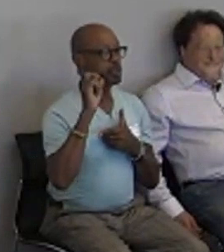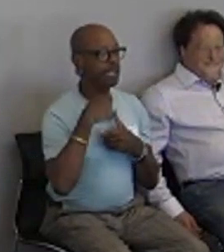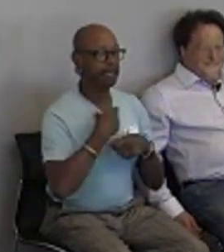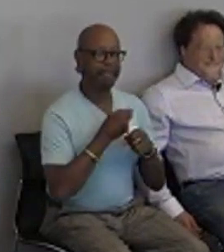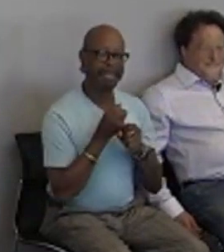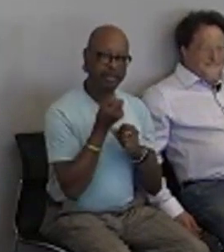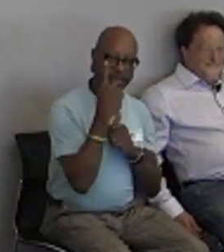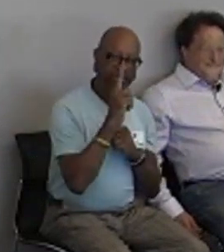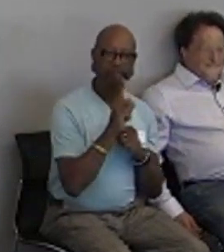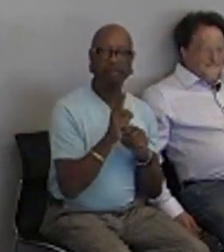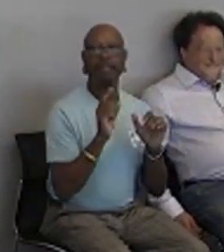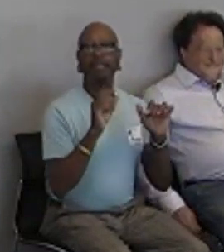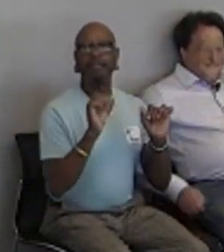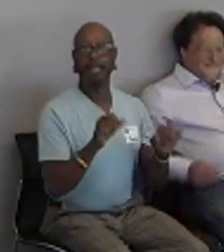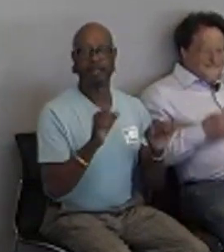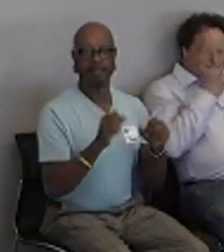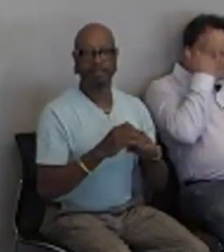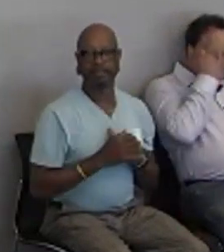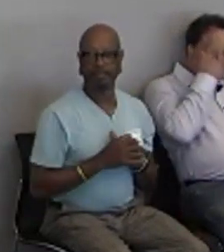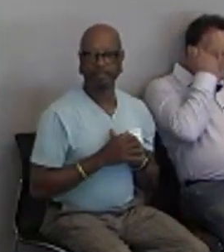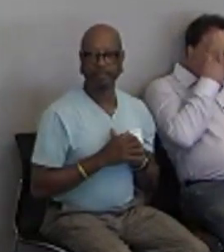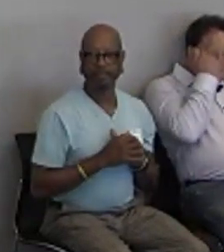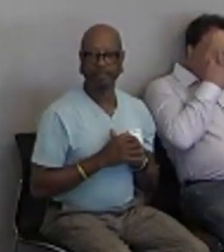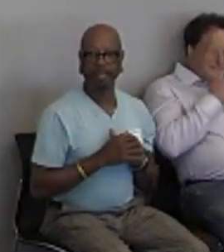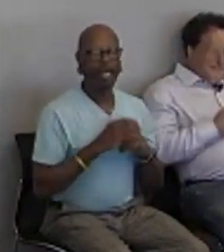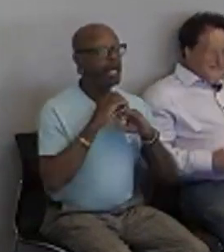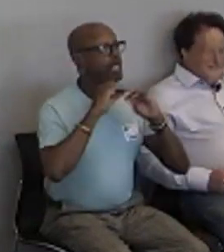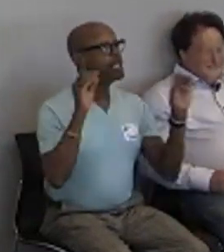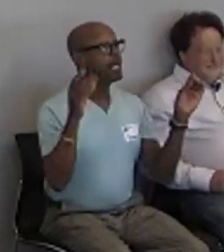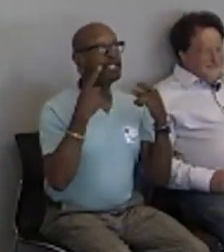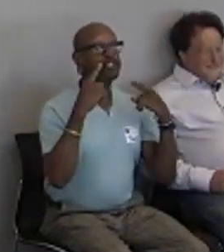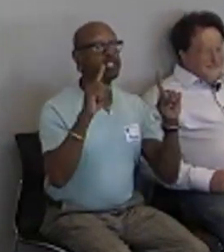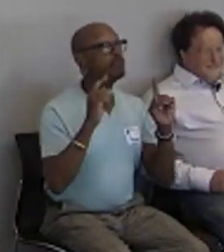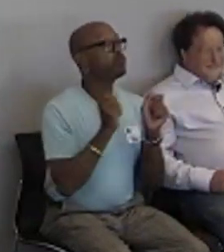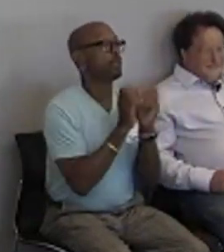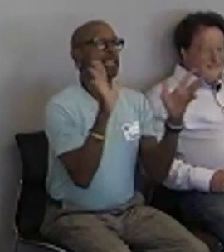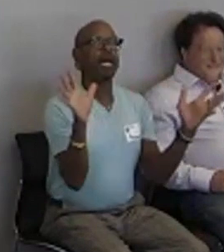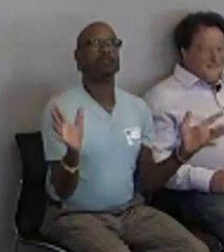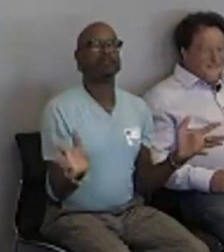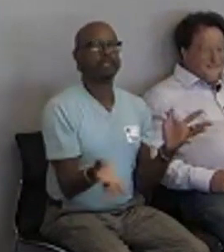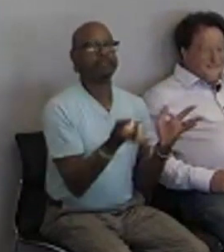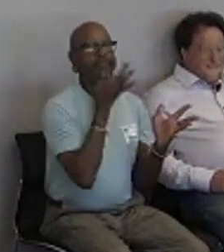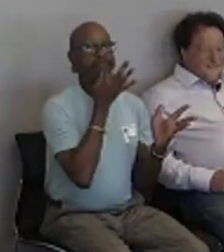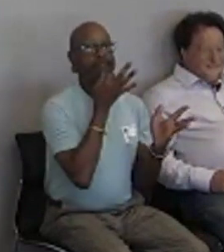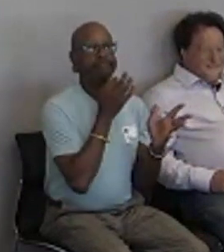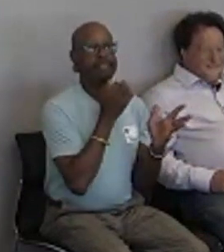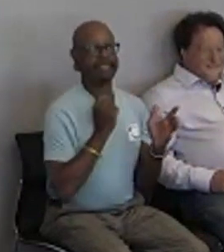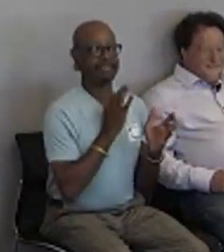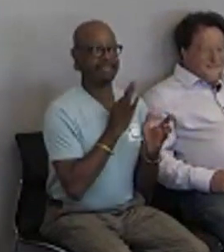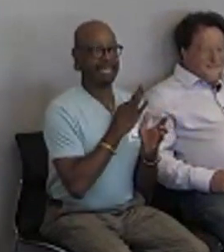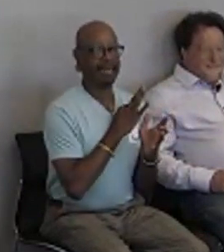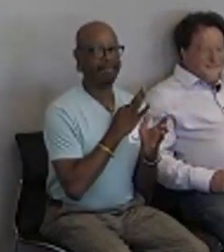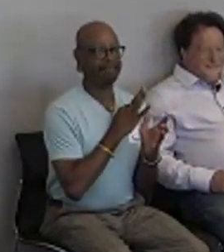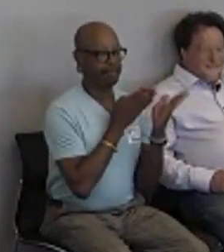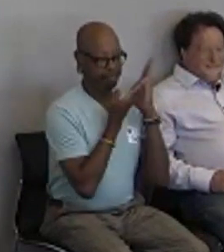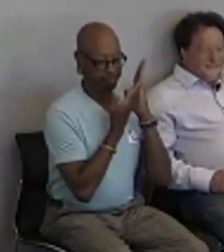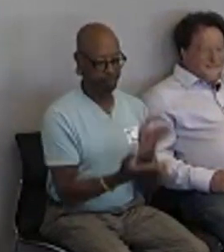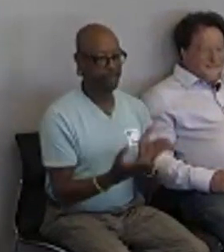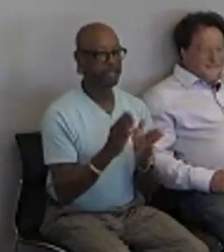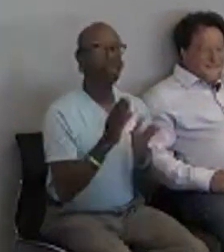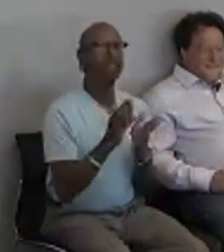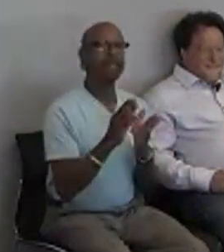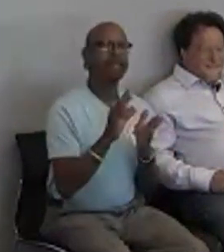understanding possible. None of this would be achievable without the exceptional, talented staff who bring the magic of the Mad Lab to